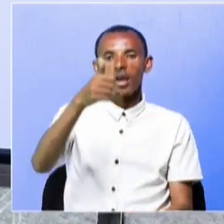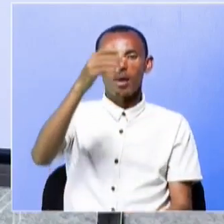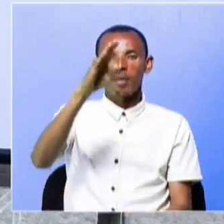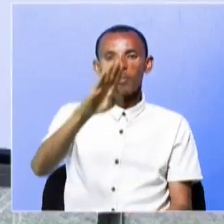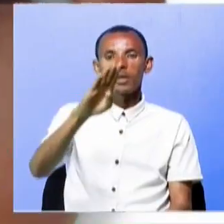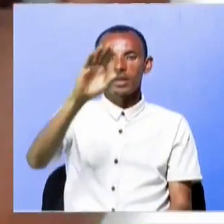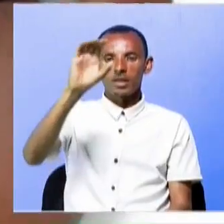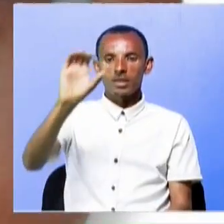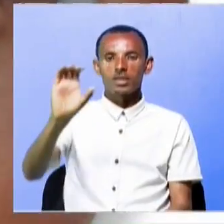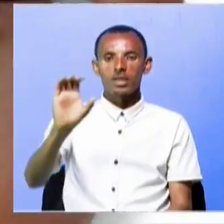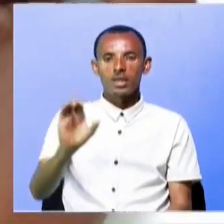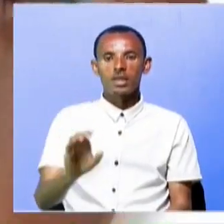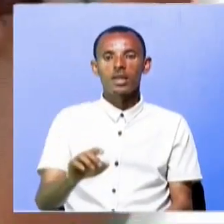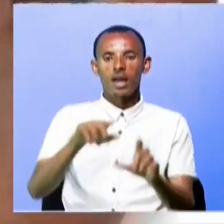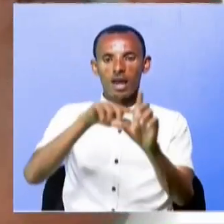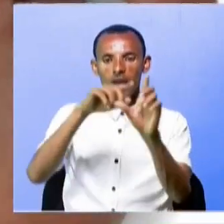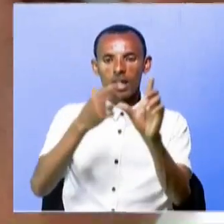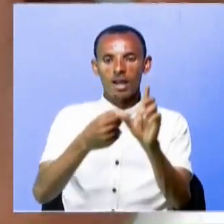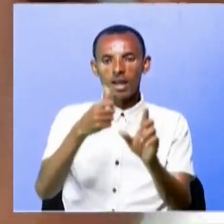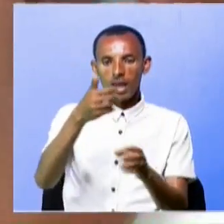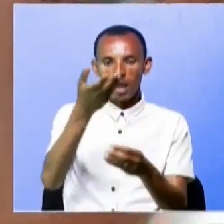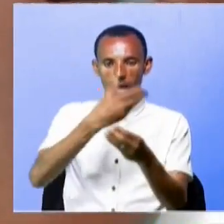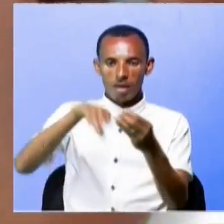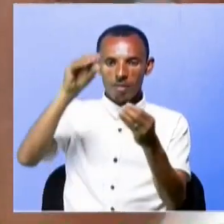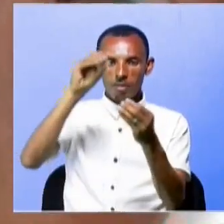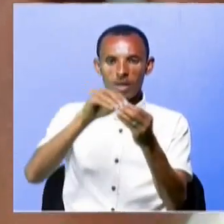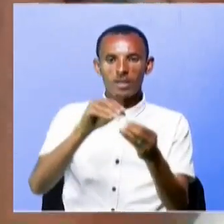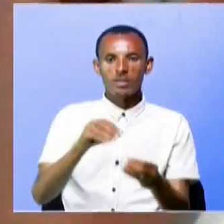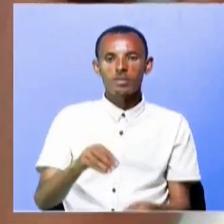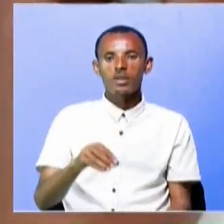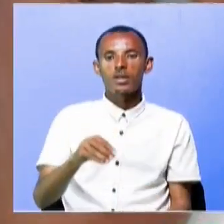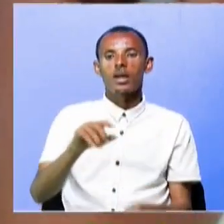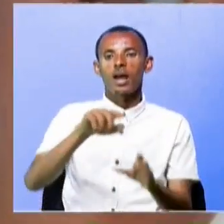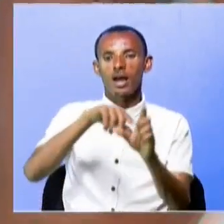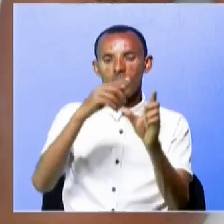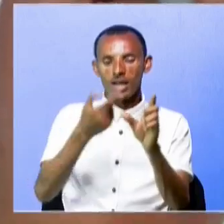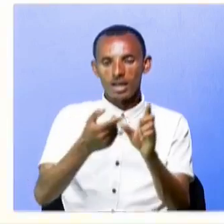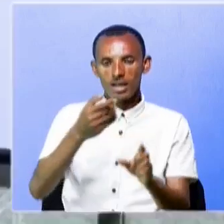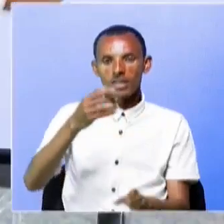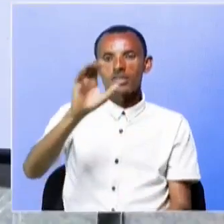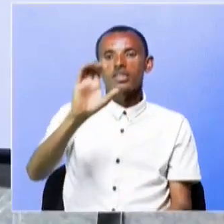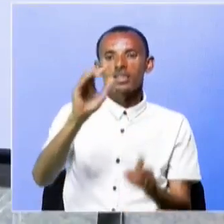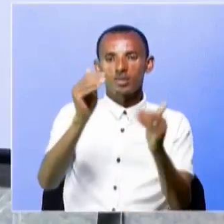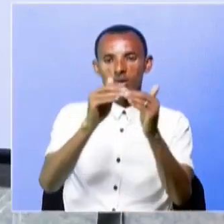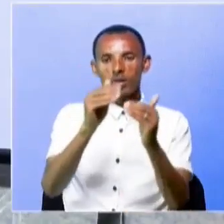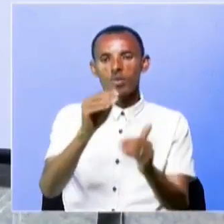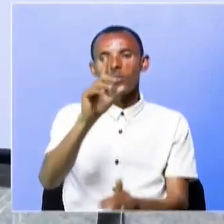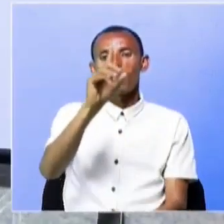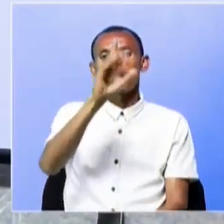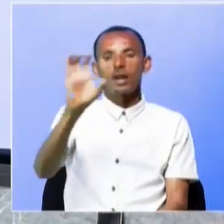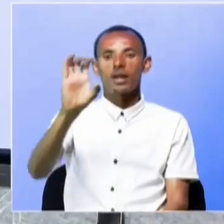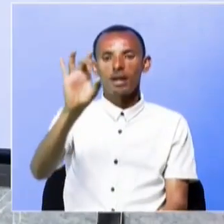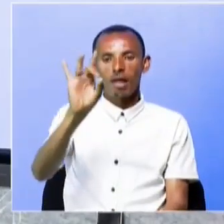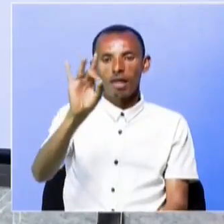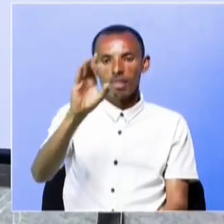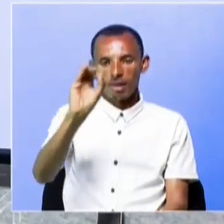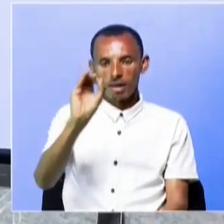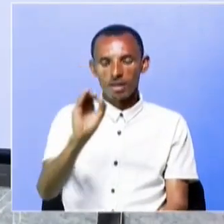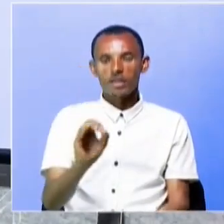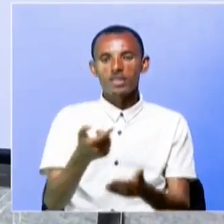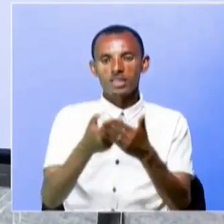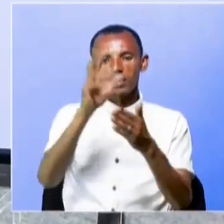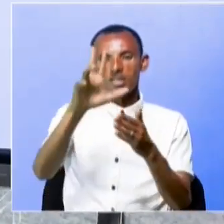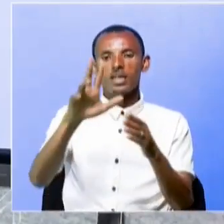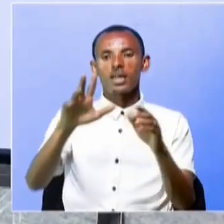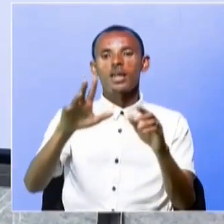is, angle A plus B plus C is 180 degrees. Because these three angles are